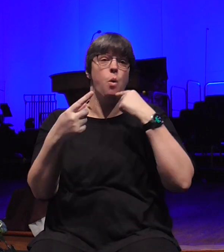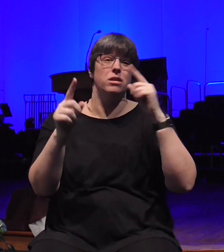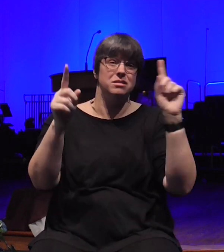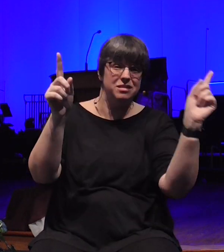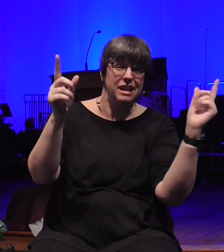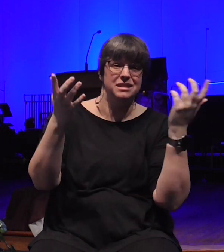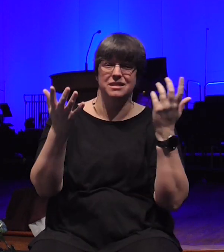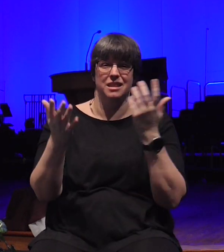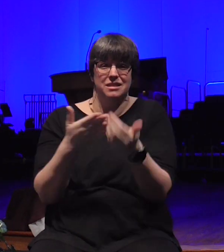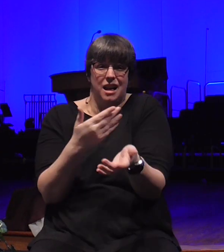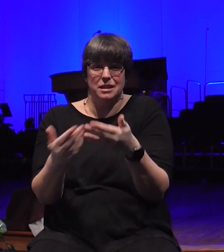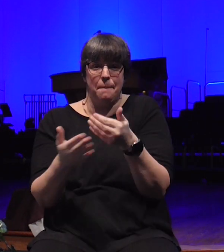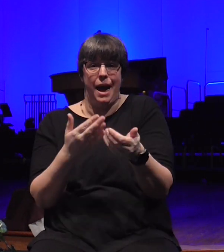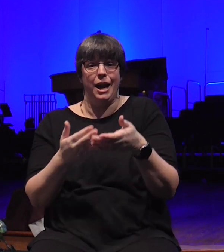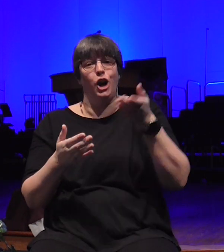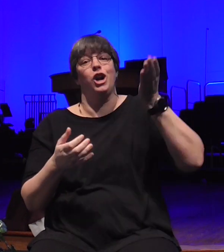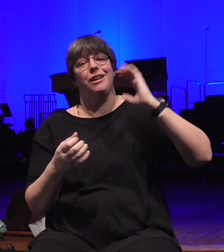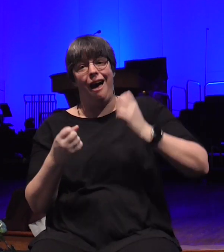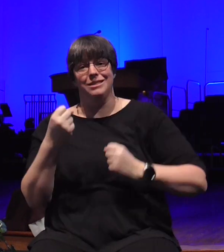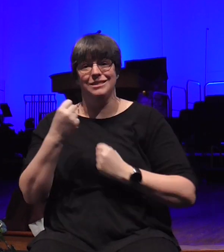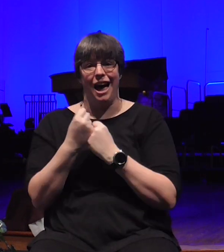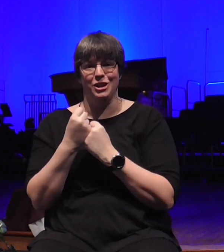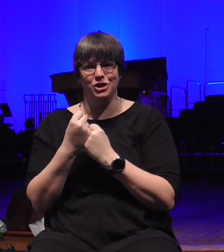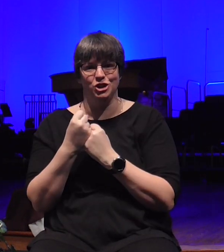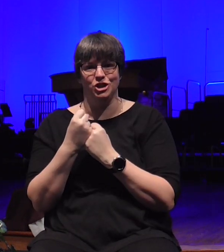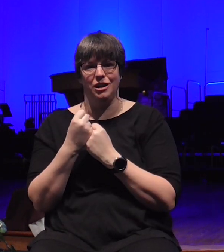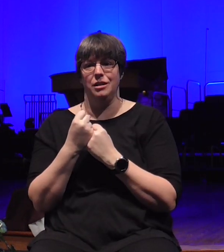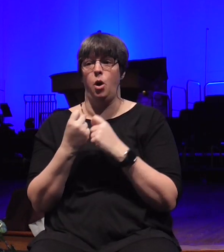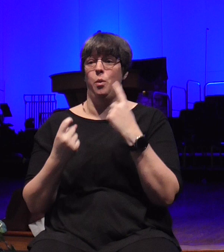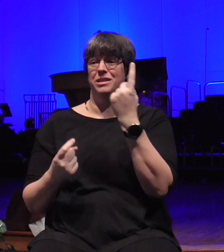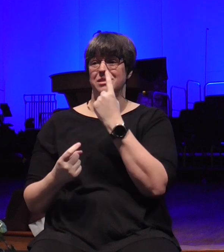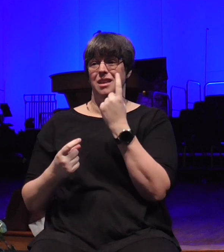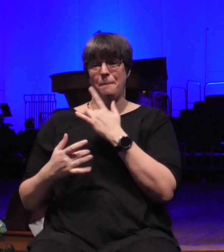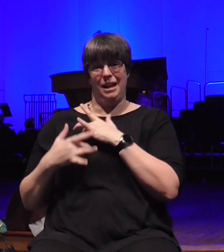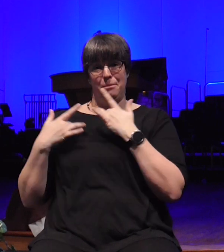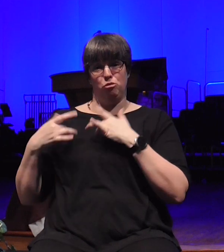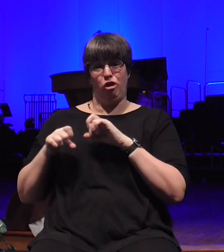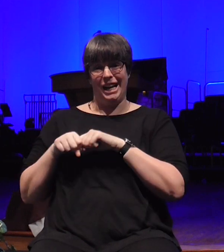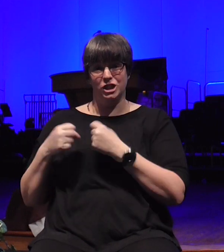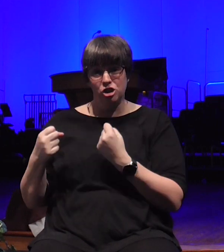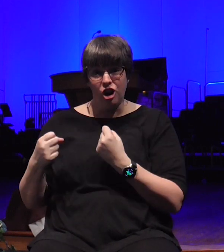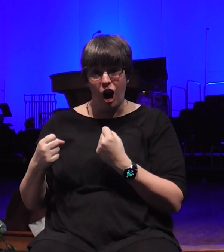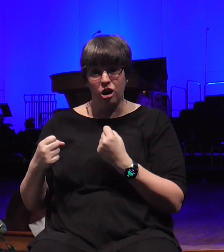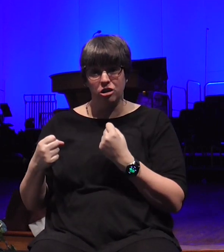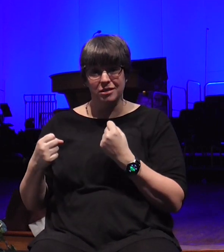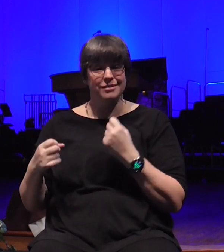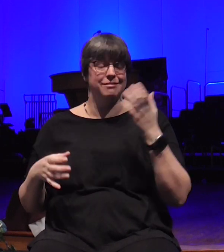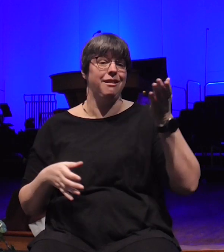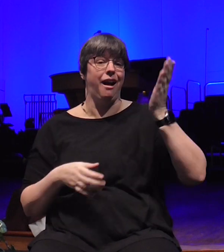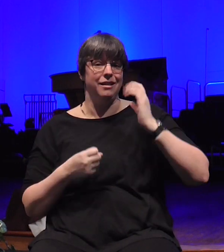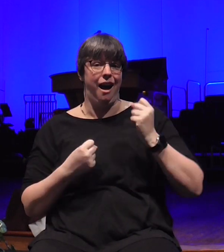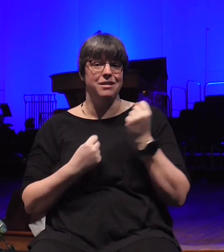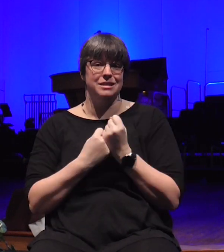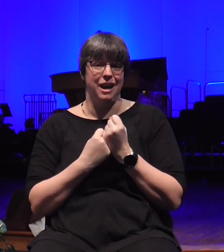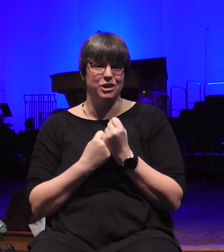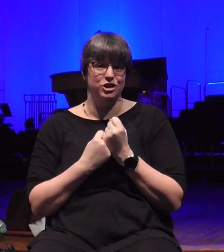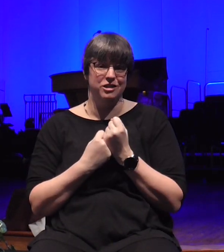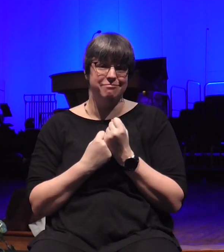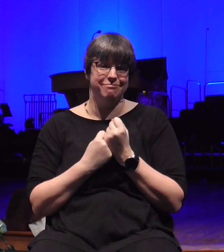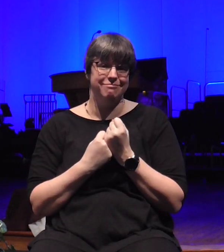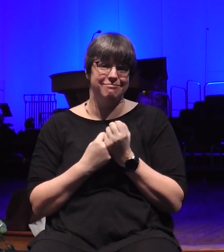God's gotcha. When somebody breaks your heart, God's gotcha.